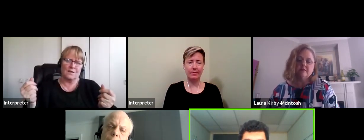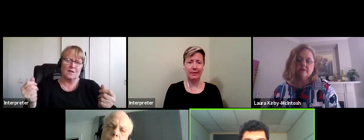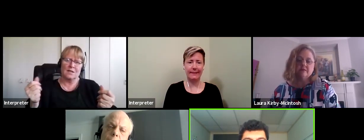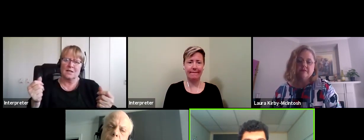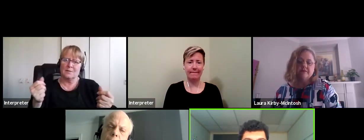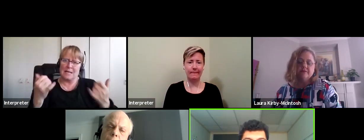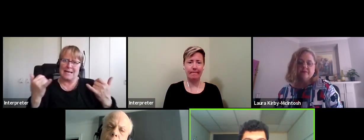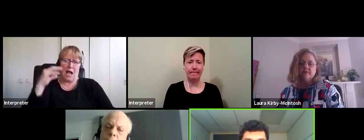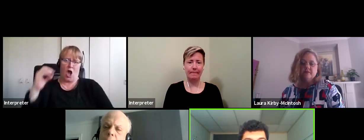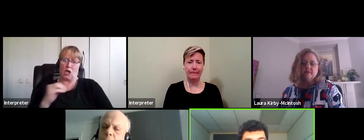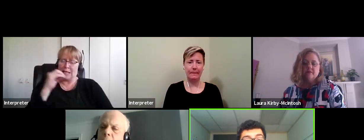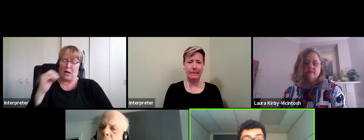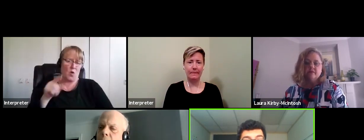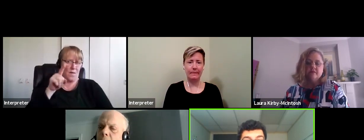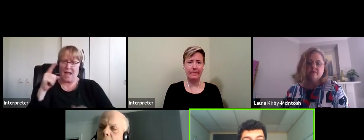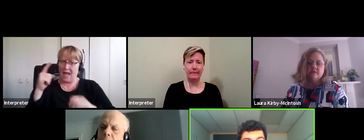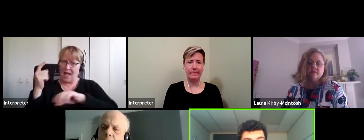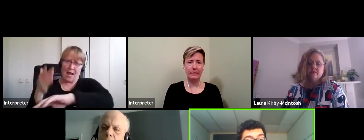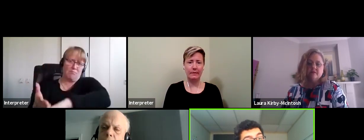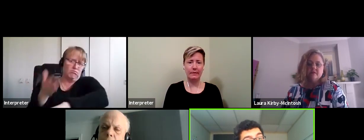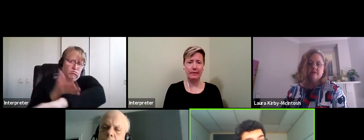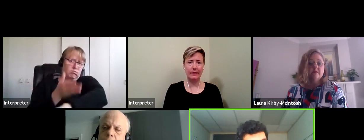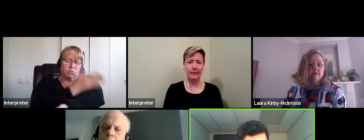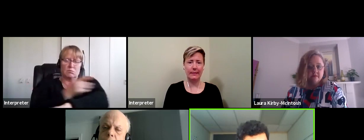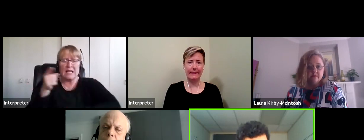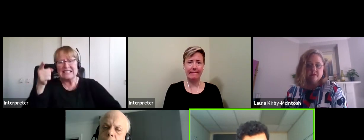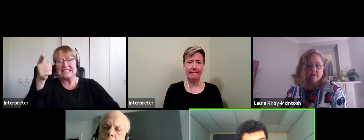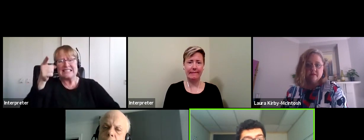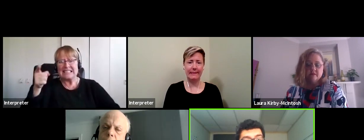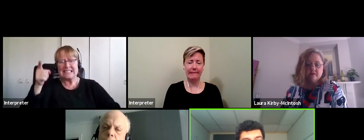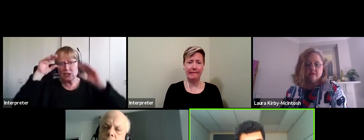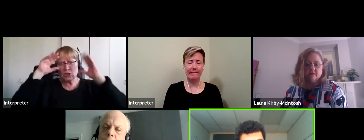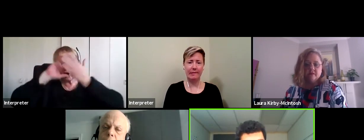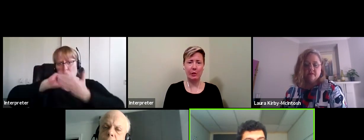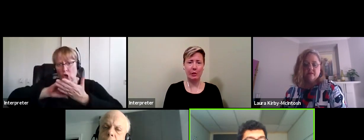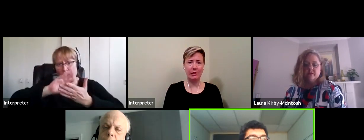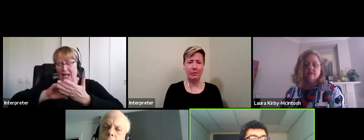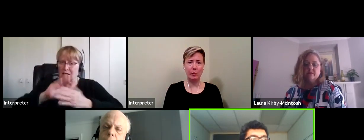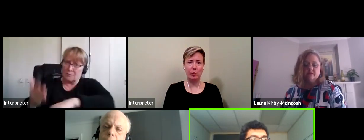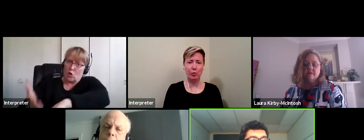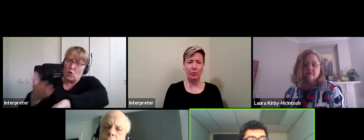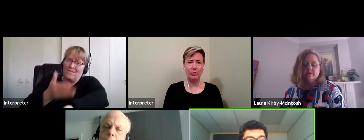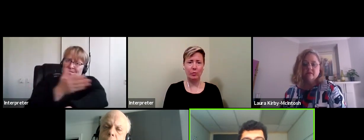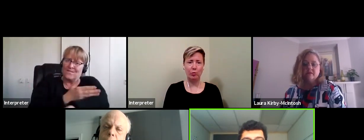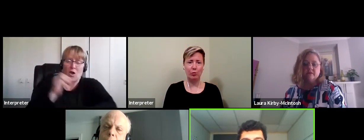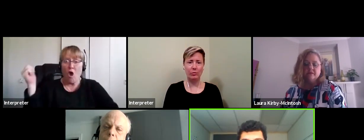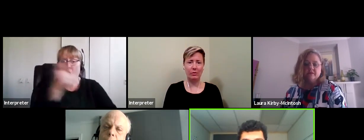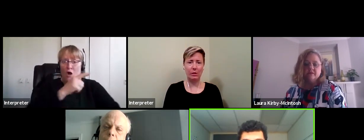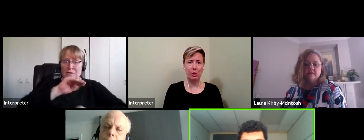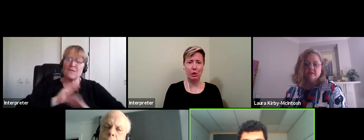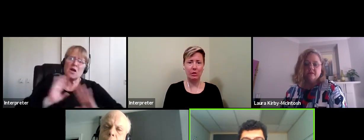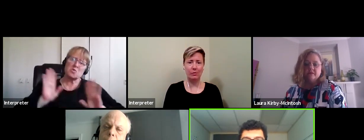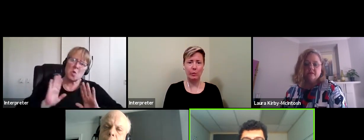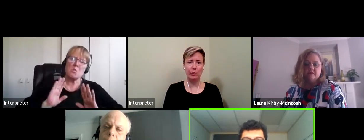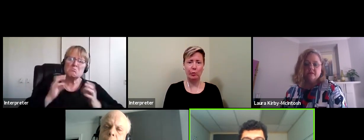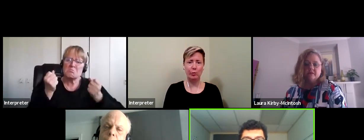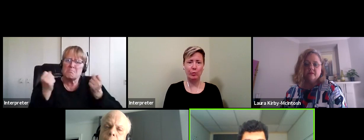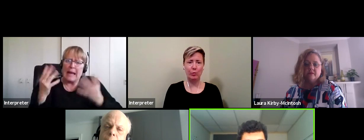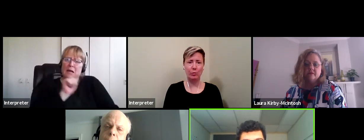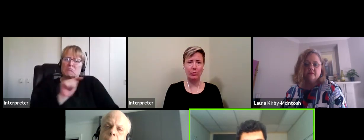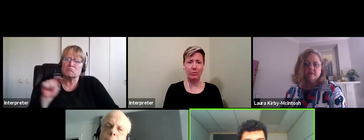made enormous strides in making distance learning work for not every kid, but a lot of kids. I think it's time that we turn our minds